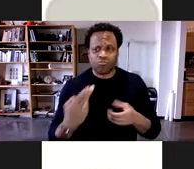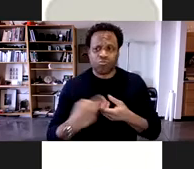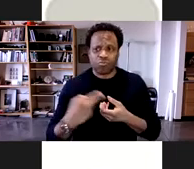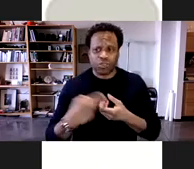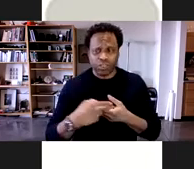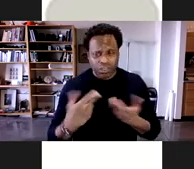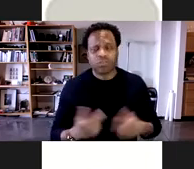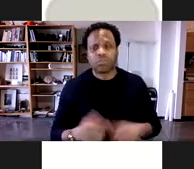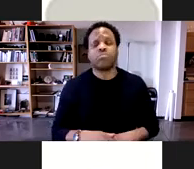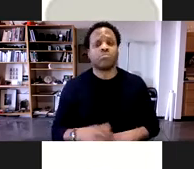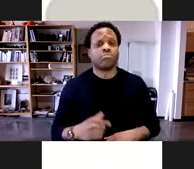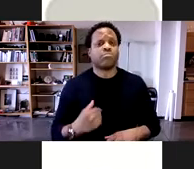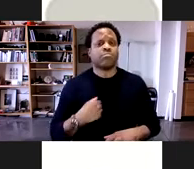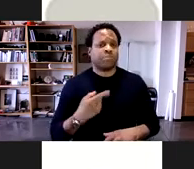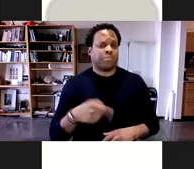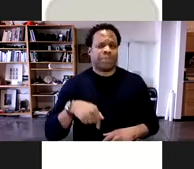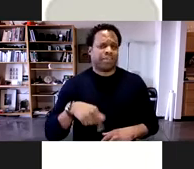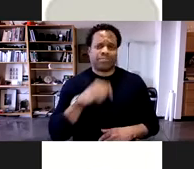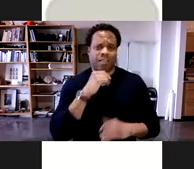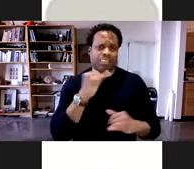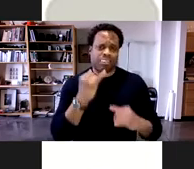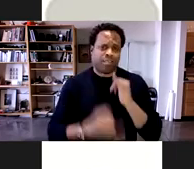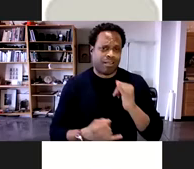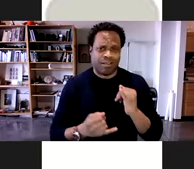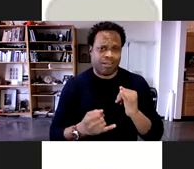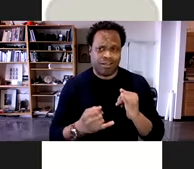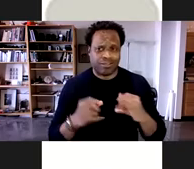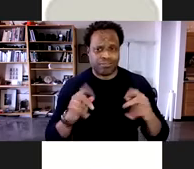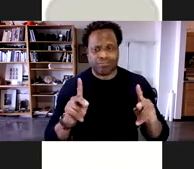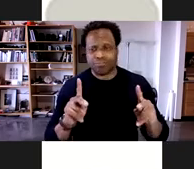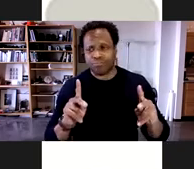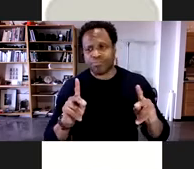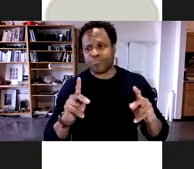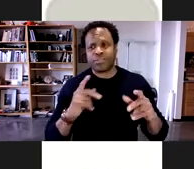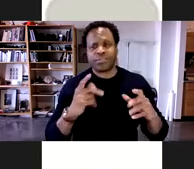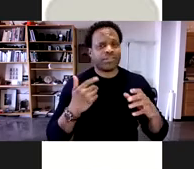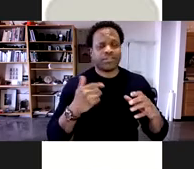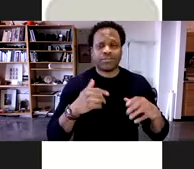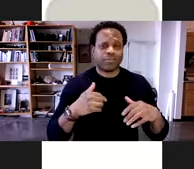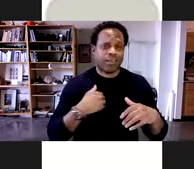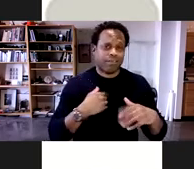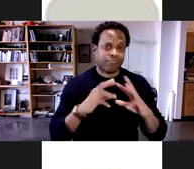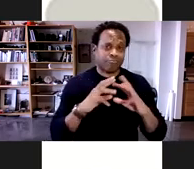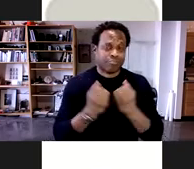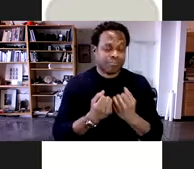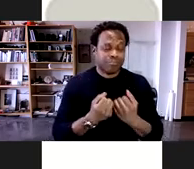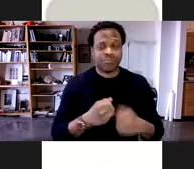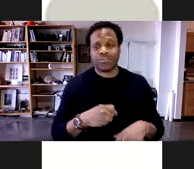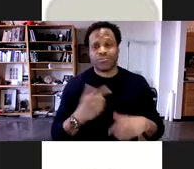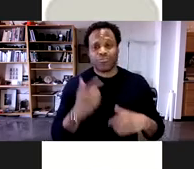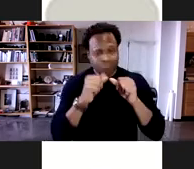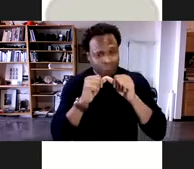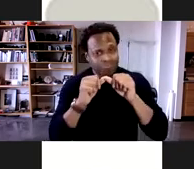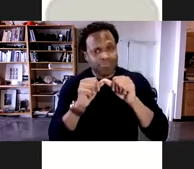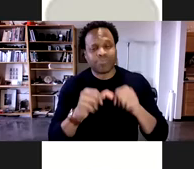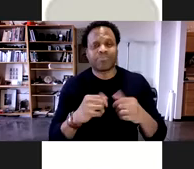Okay, well, thank you all for joining. Thank you very much. This is not the last opportunity